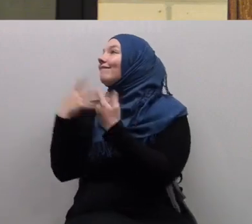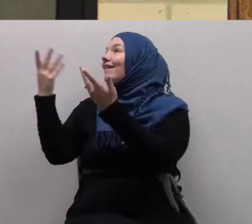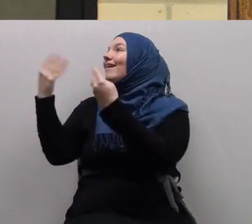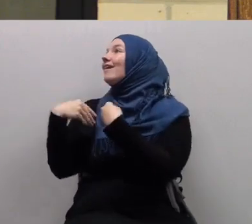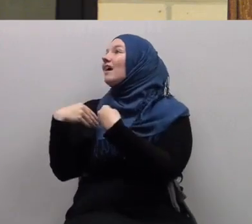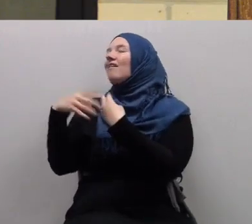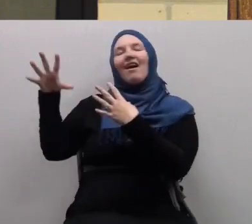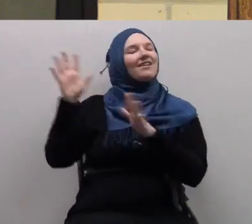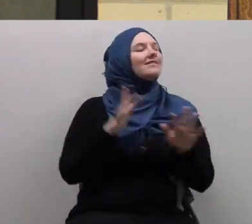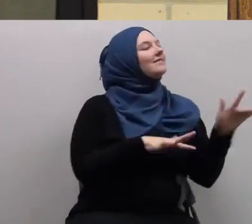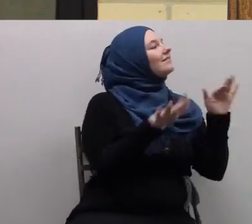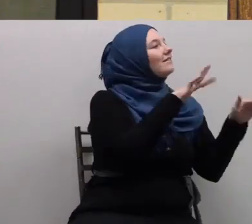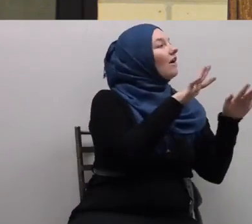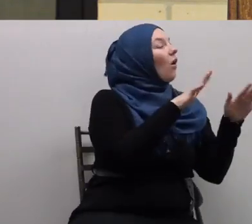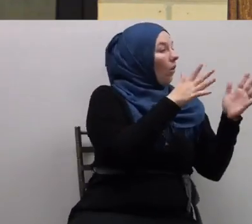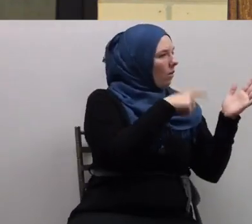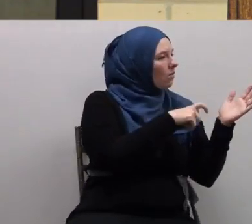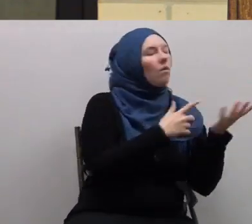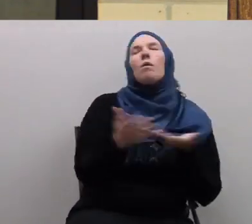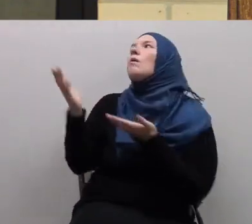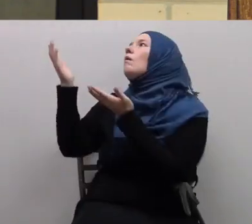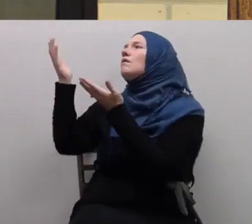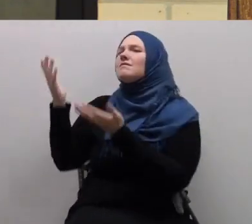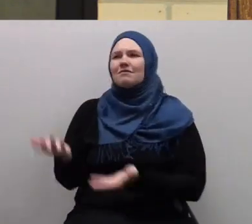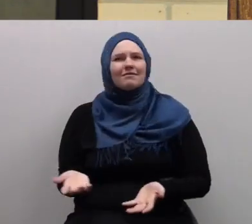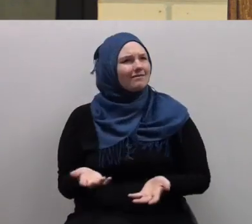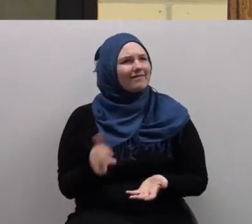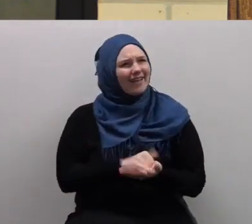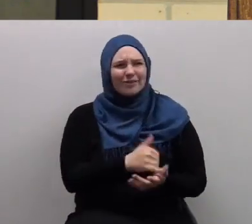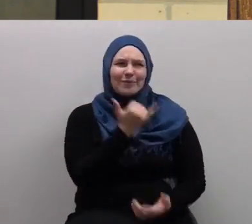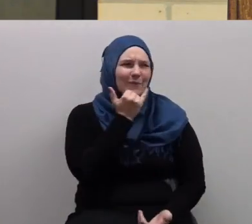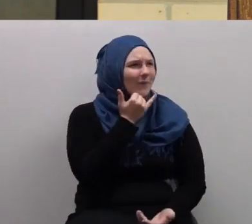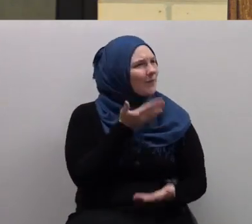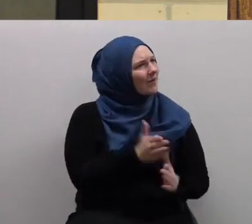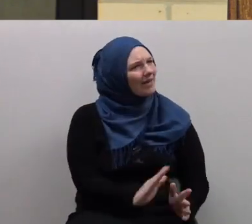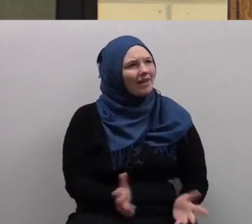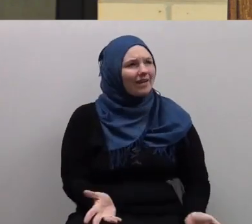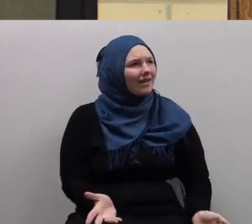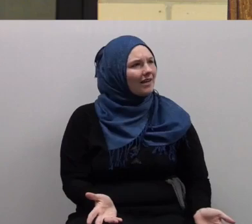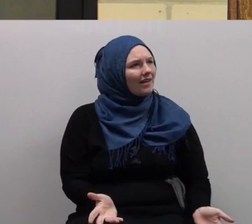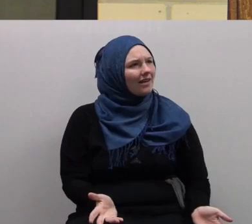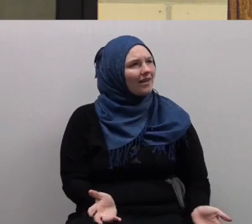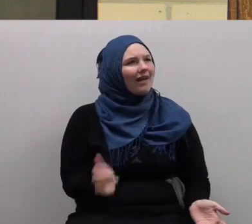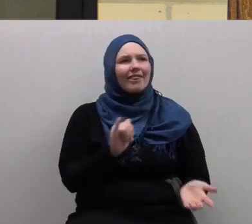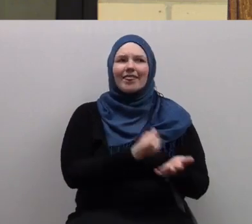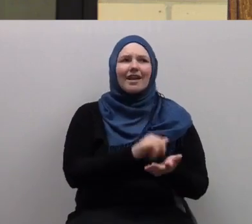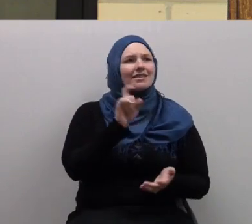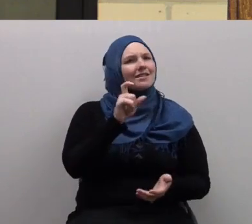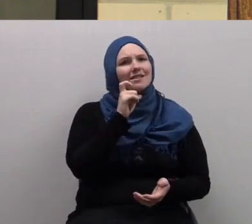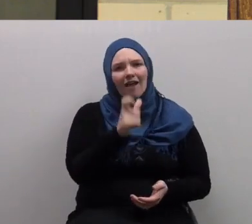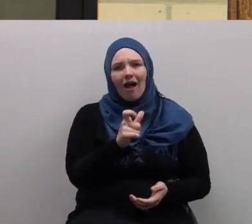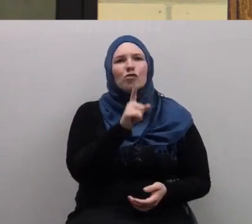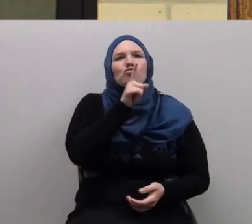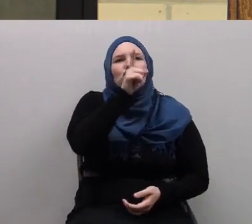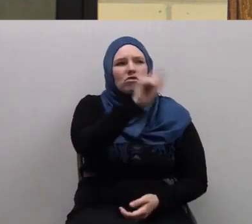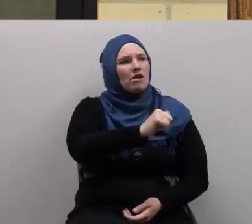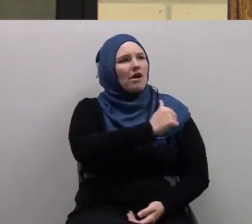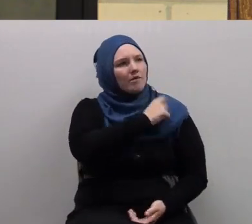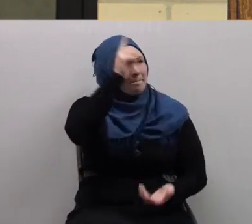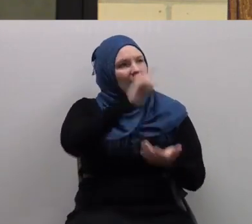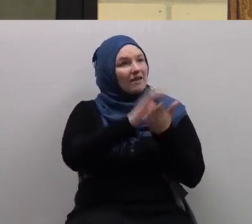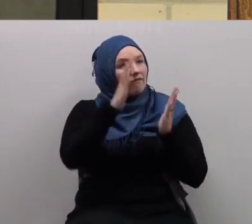And this is wrong. The Quran says that this is not the attitude of the believers.